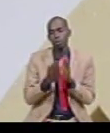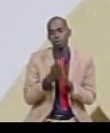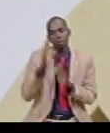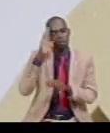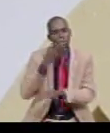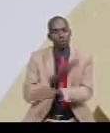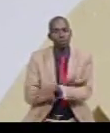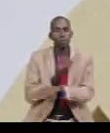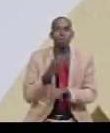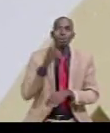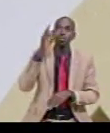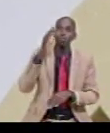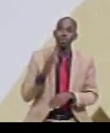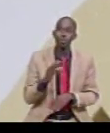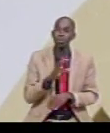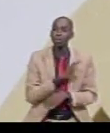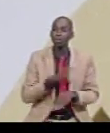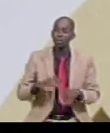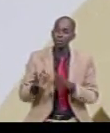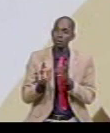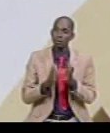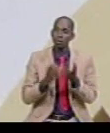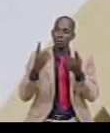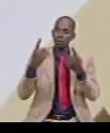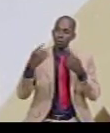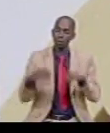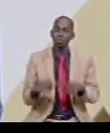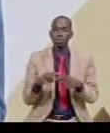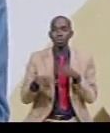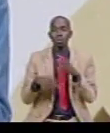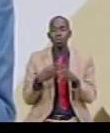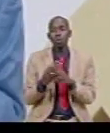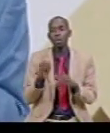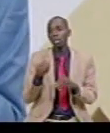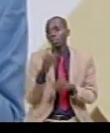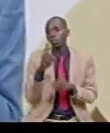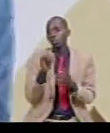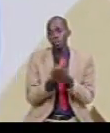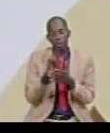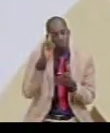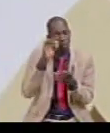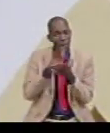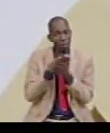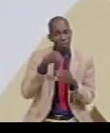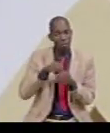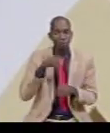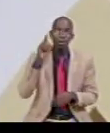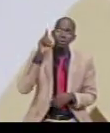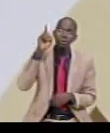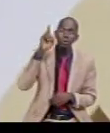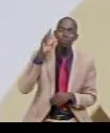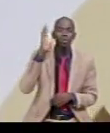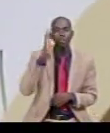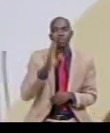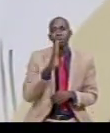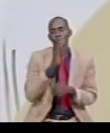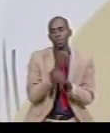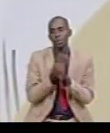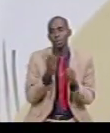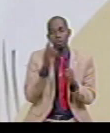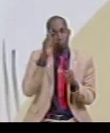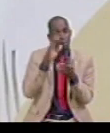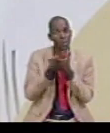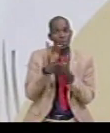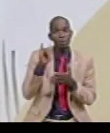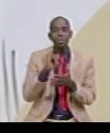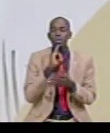believe, go preach the gospel to every creature, whoever believe will be saved. So believing is significant. If you are